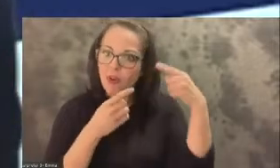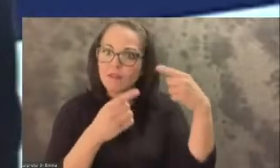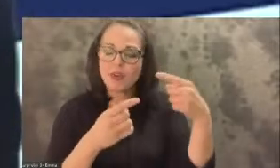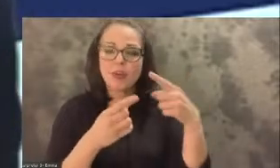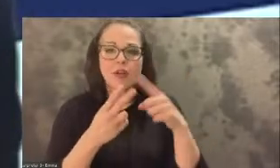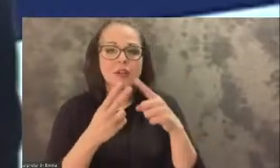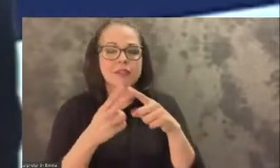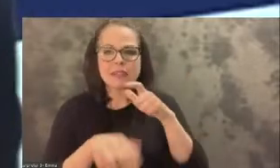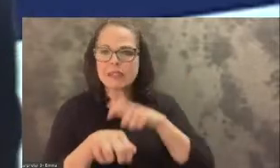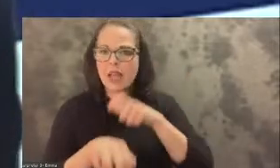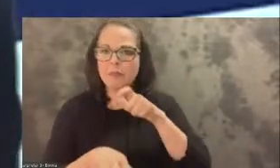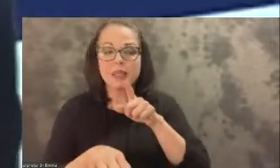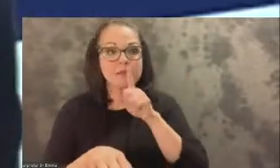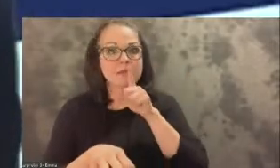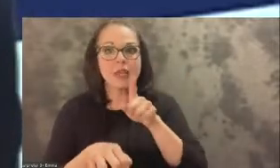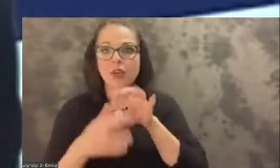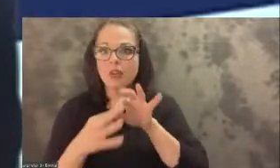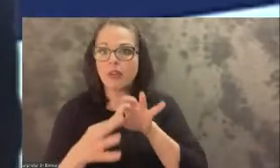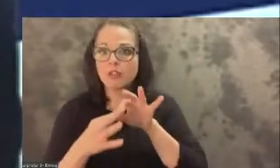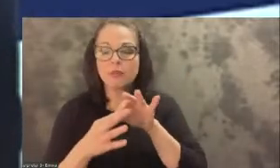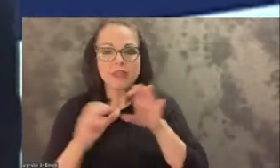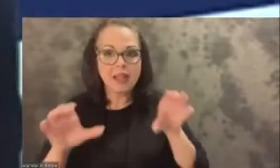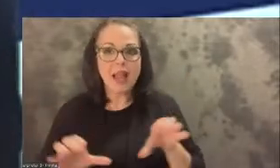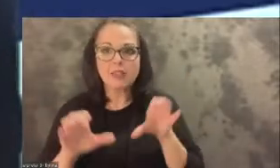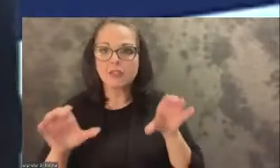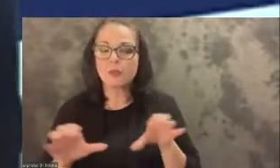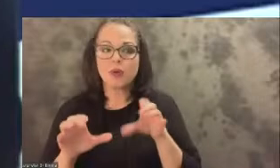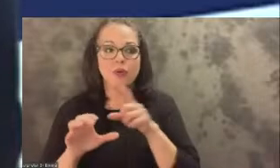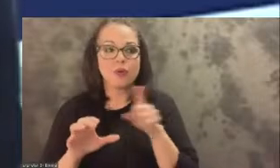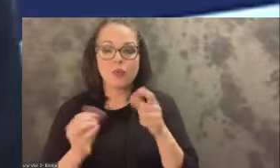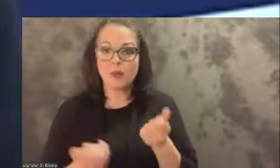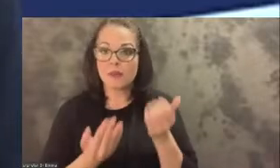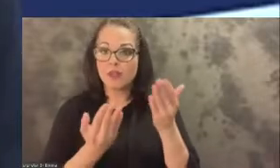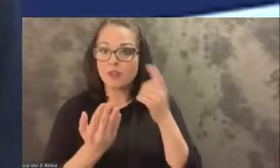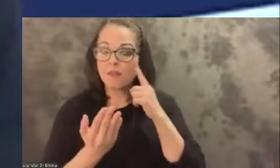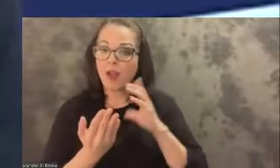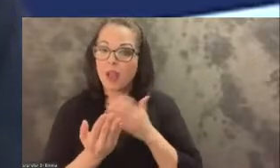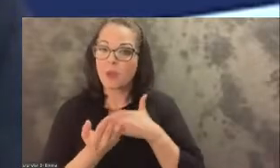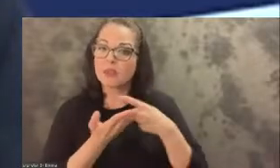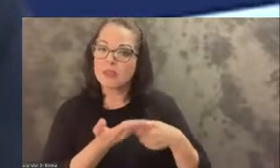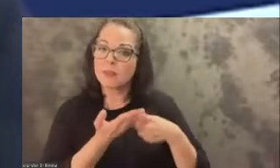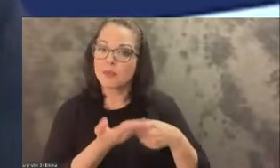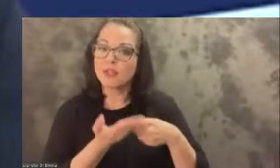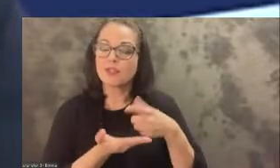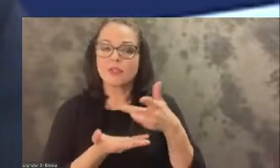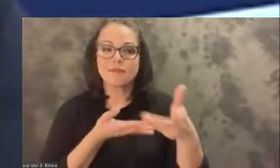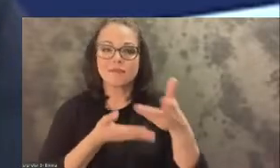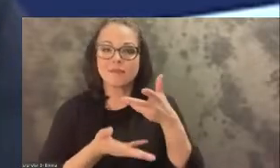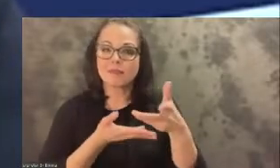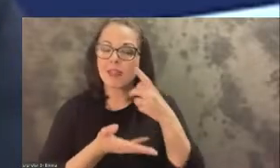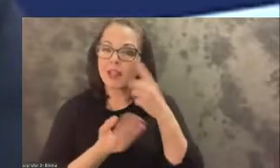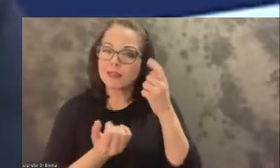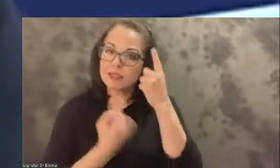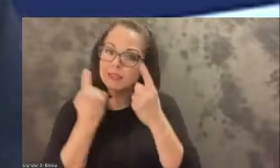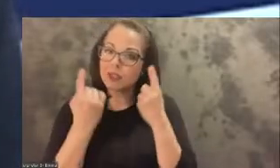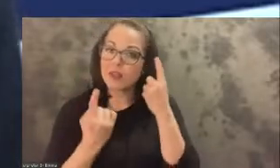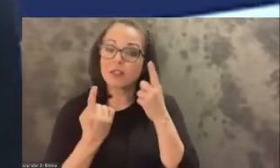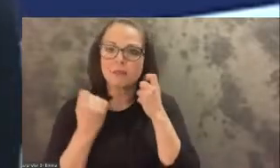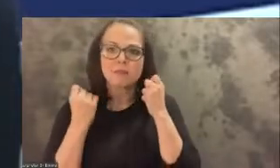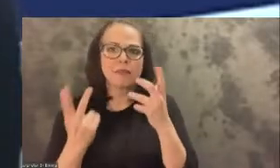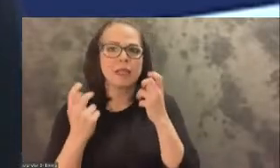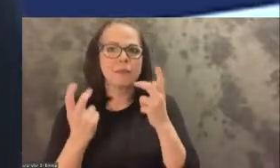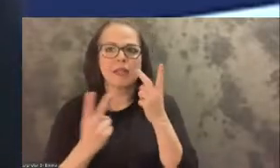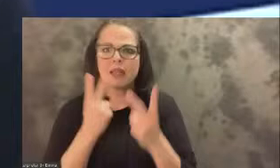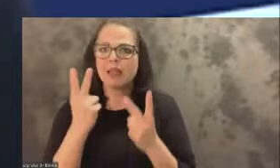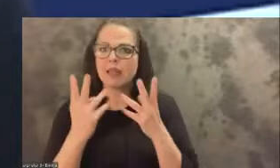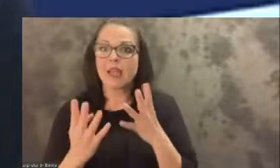highly relevant, and actionable recommendations for our deliberation and consideration. Many guest experts we